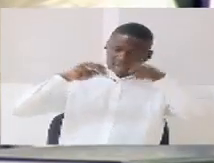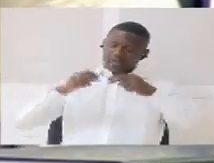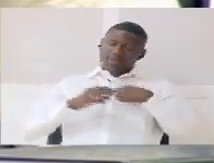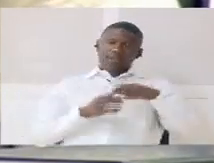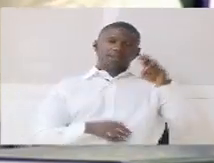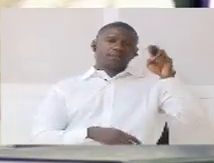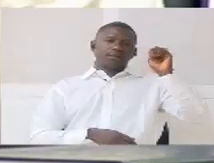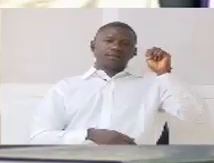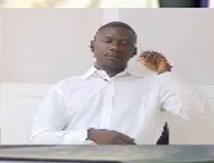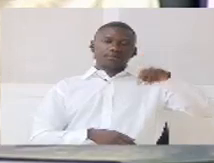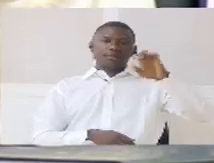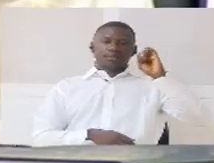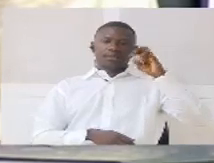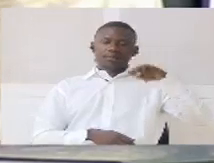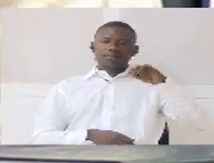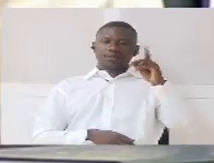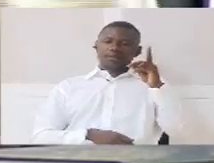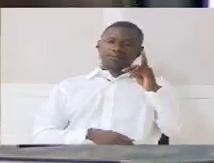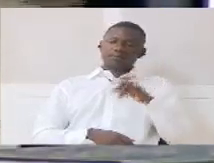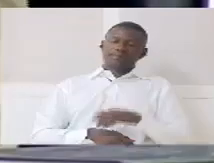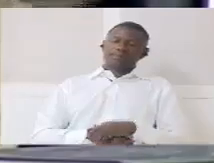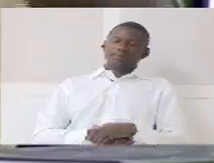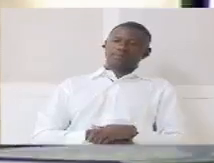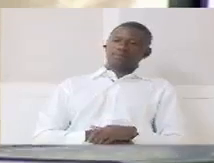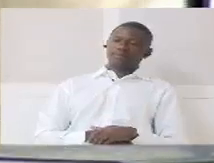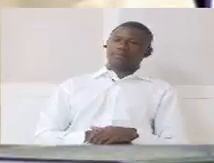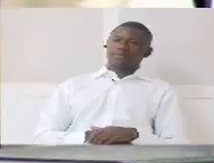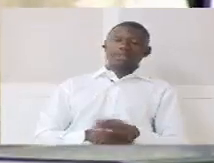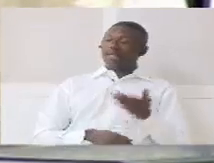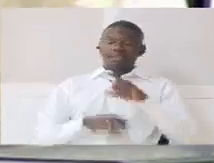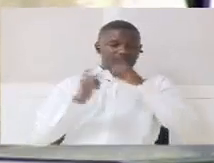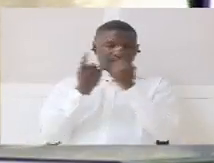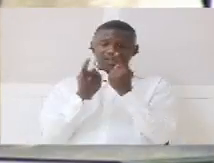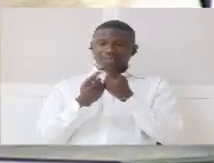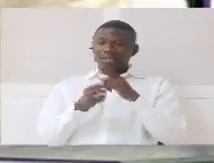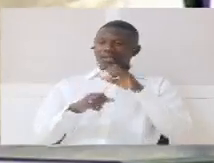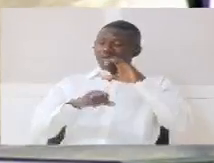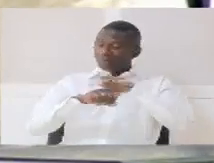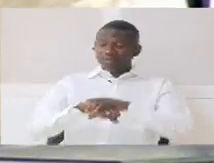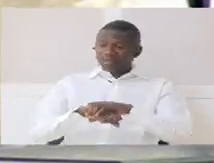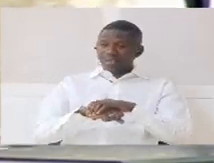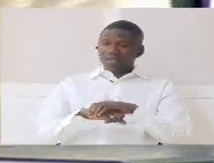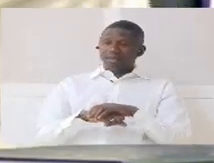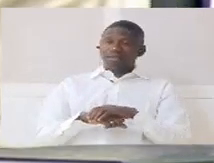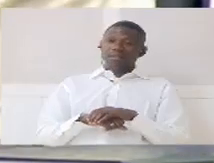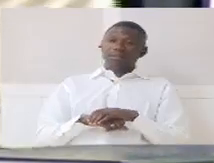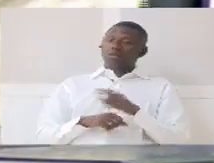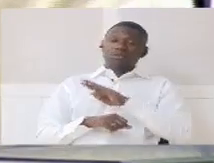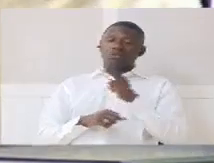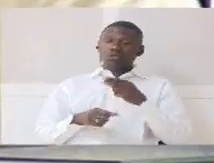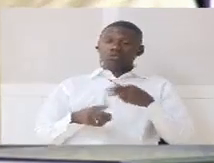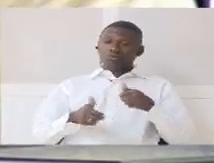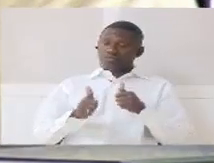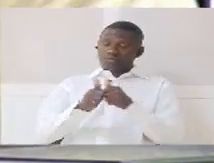coming to organize a general search at the remand. Instead, near illegally. If they happen to come across anything, so any